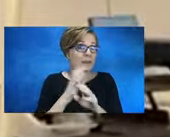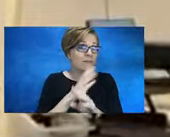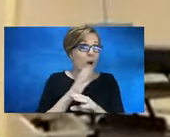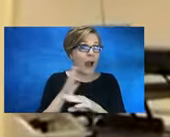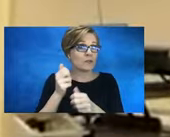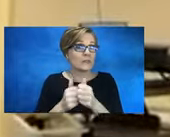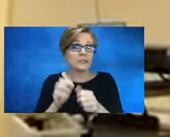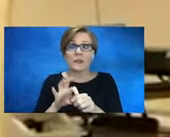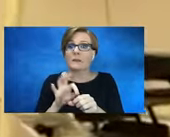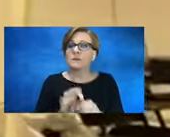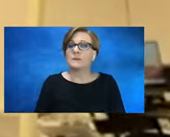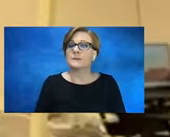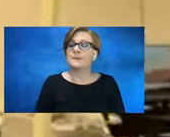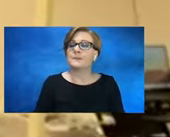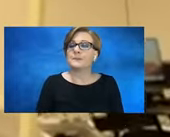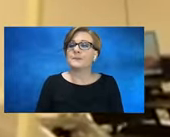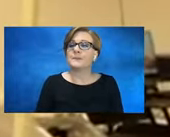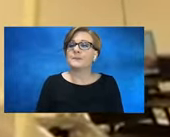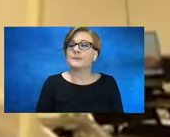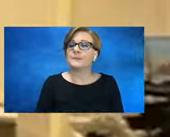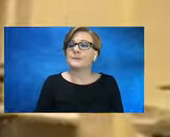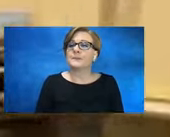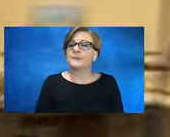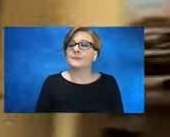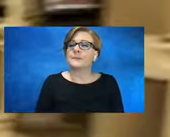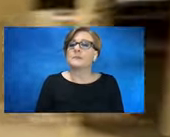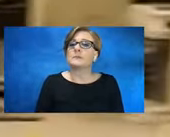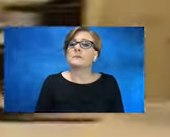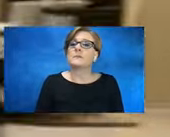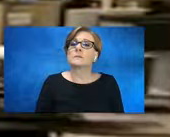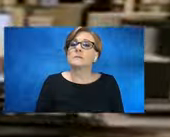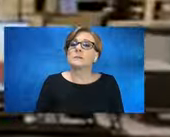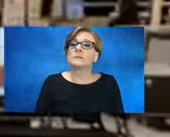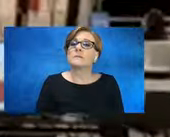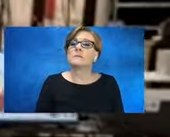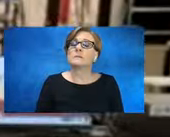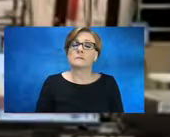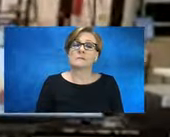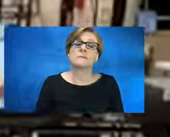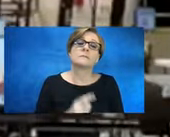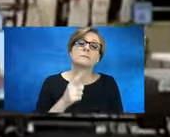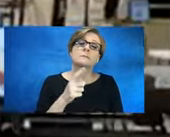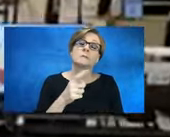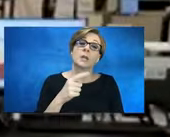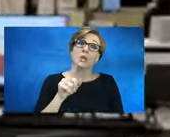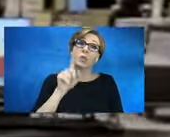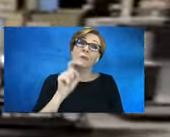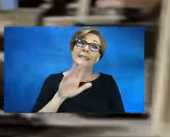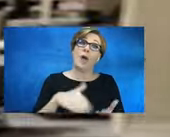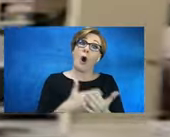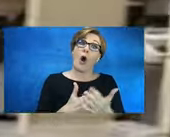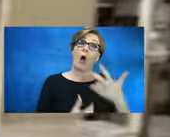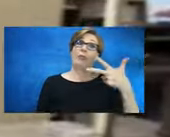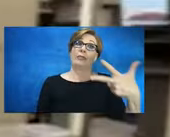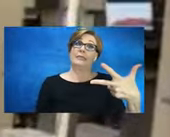and specific to each tabulator. Now you need all three of these items in order to get access to